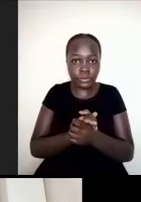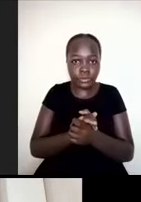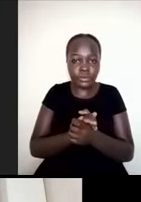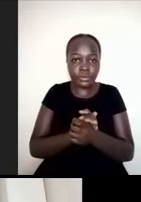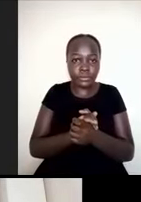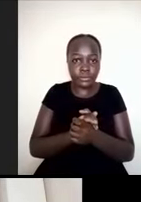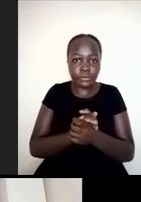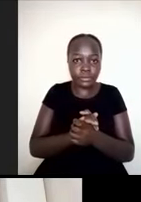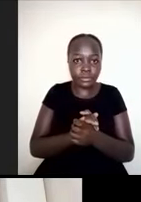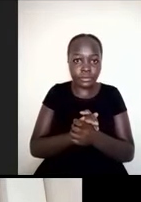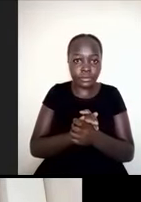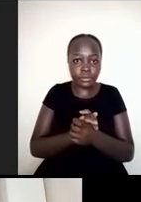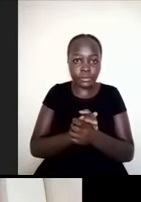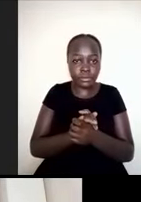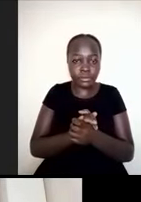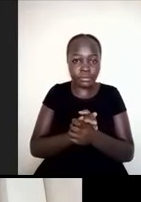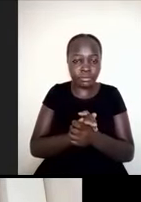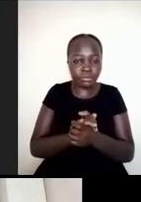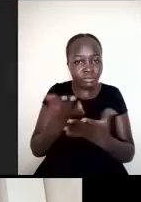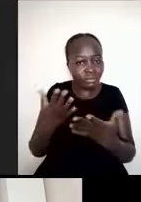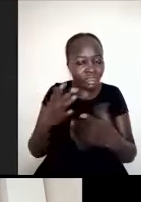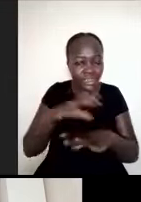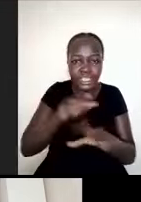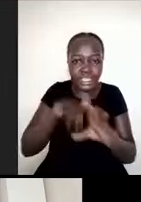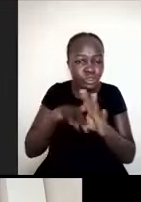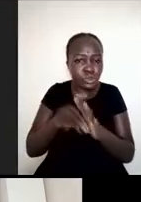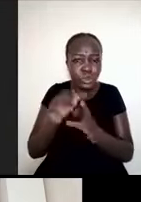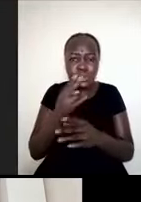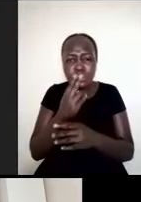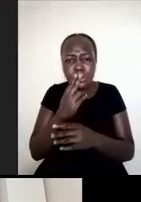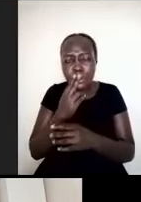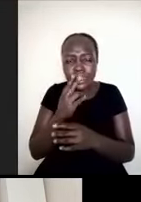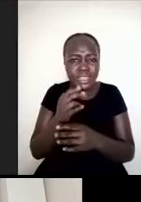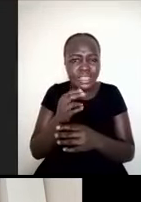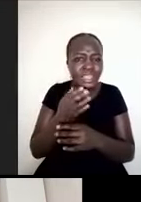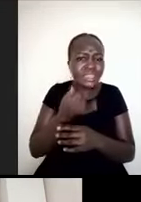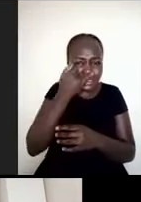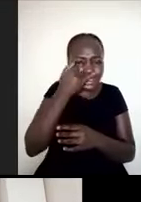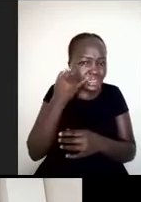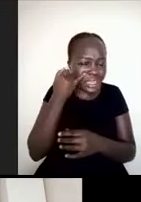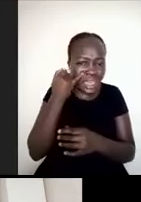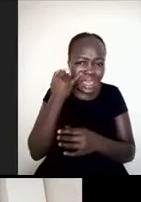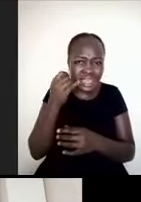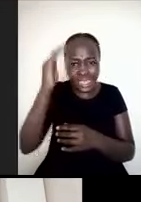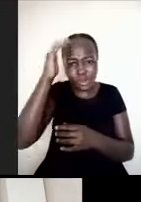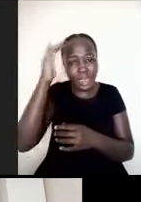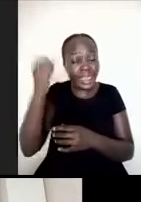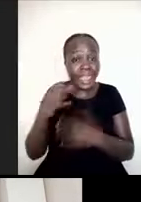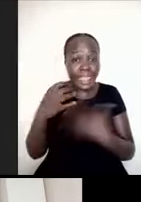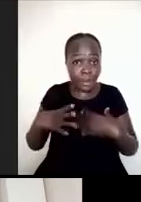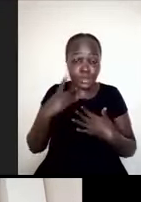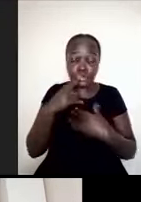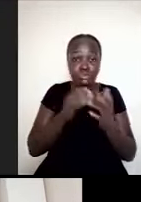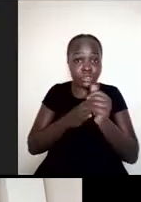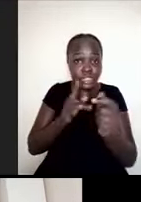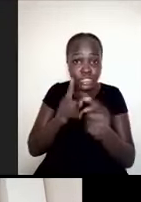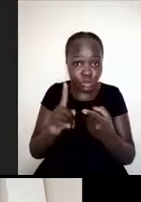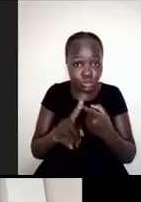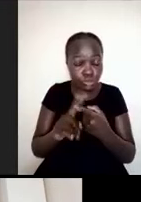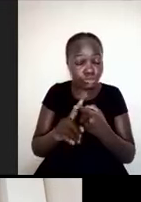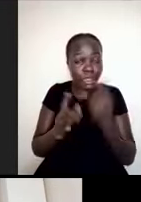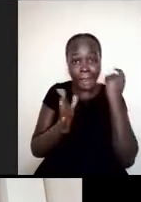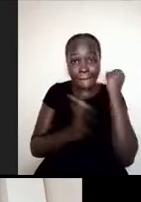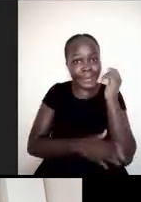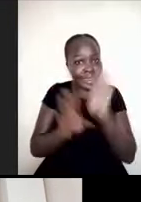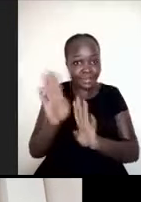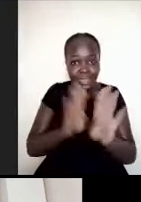Getting into alcoholism, cigarettes, drugs, you know. Anyone, teen, who's taking you into risky behavior, that